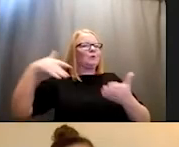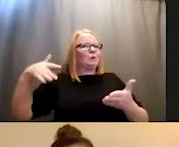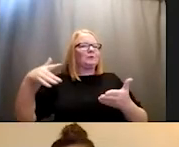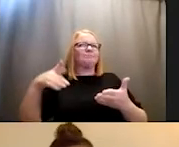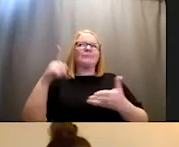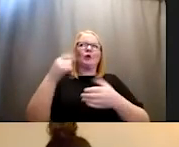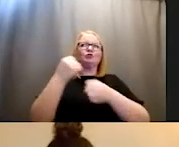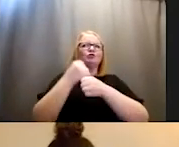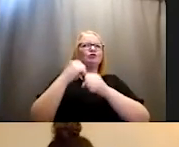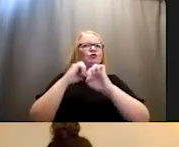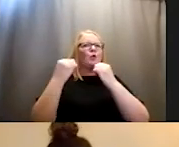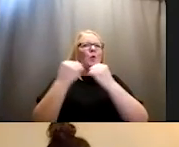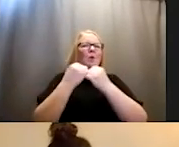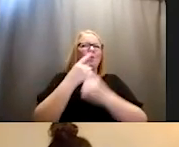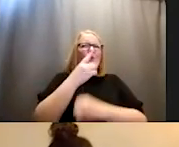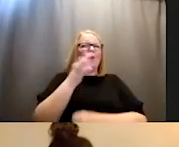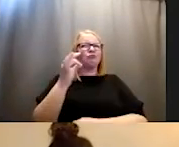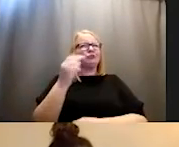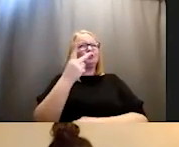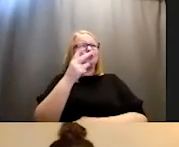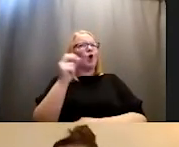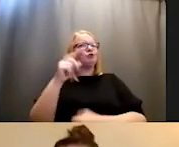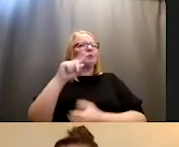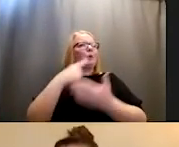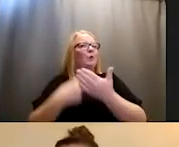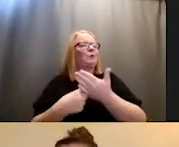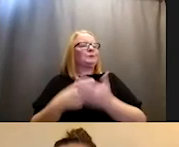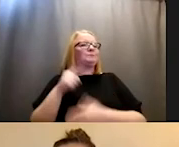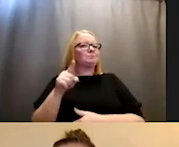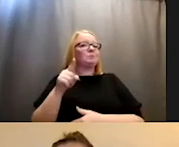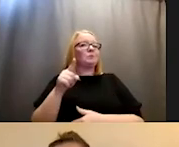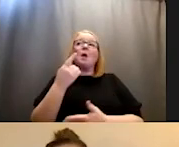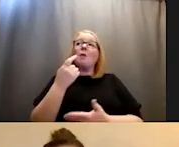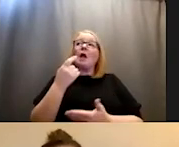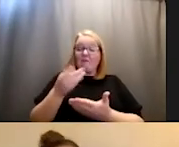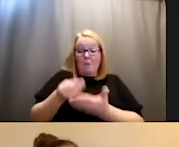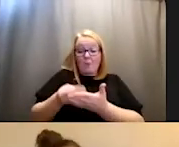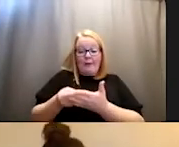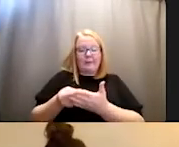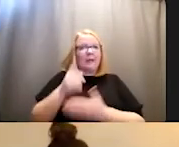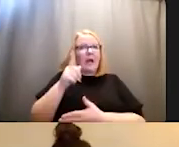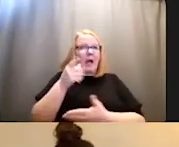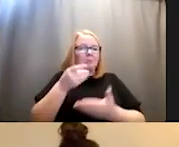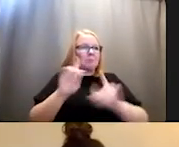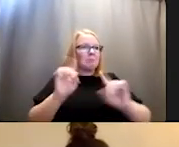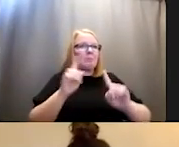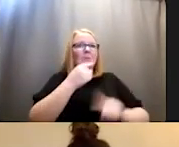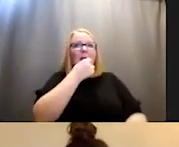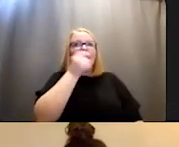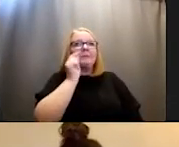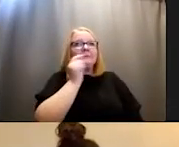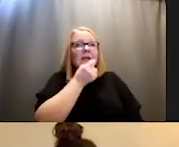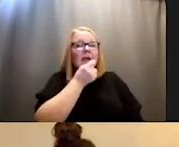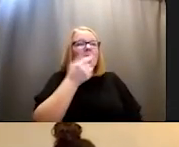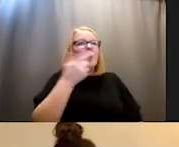was somewhere between 100 and 200 pounds, but could maybe afford with their pocket money to buy a lipstick or an eyeshadow. And